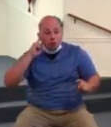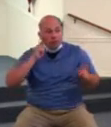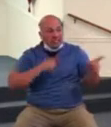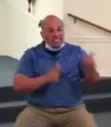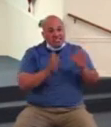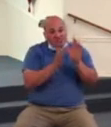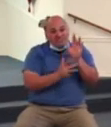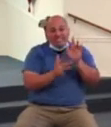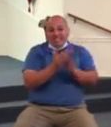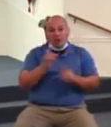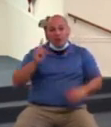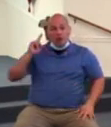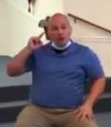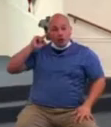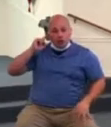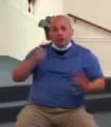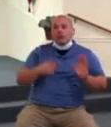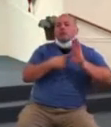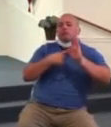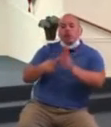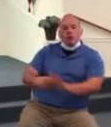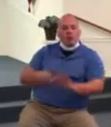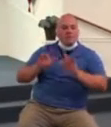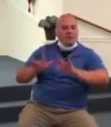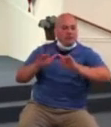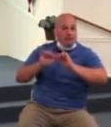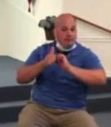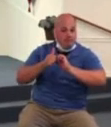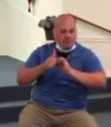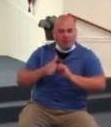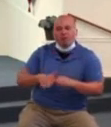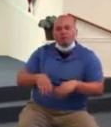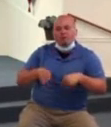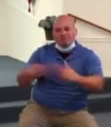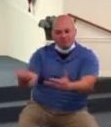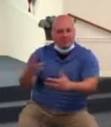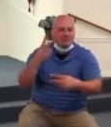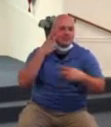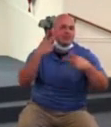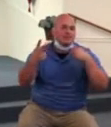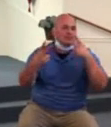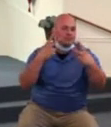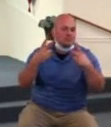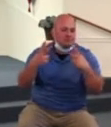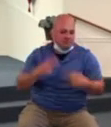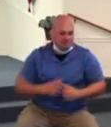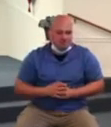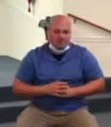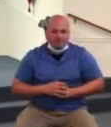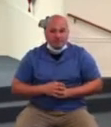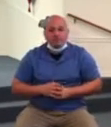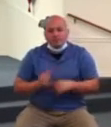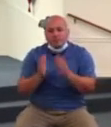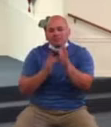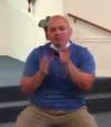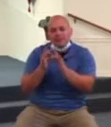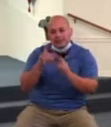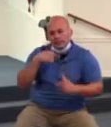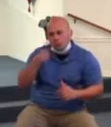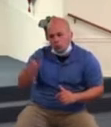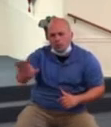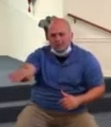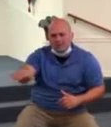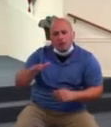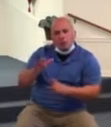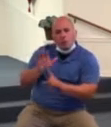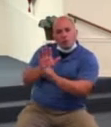showed him mercy by restoring his sight to him. And Jesus said, "Your faith